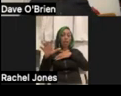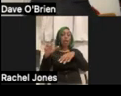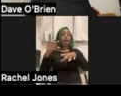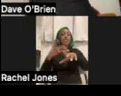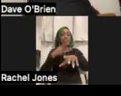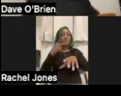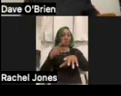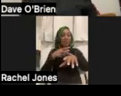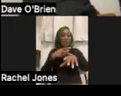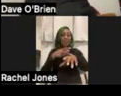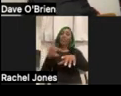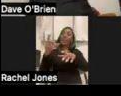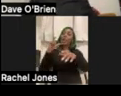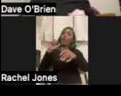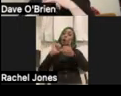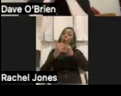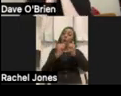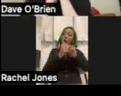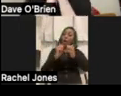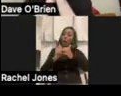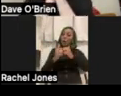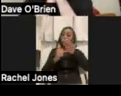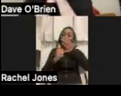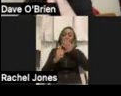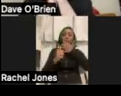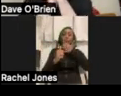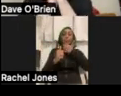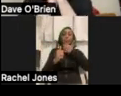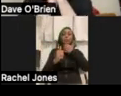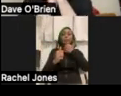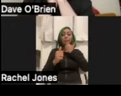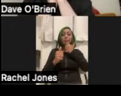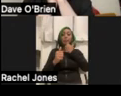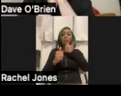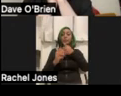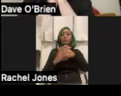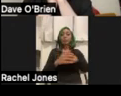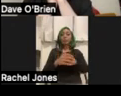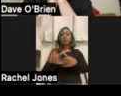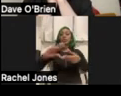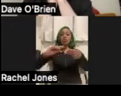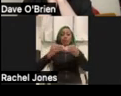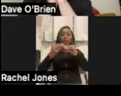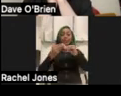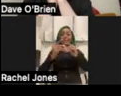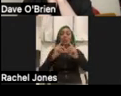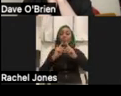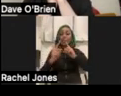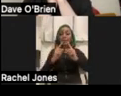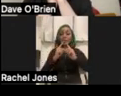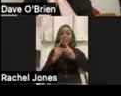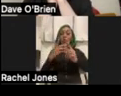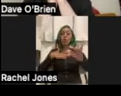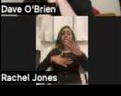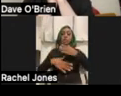kind of collaborating not only on doing the kind of what we're calling creative interviews with survivors who are now